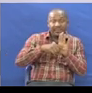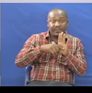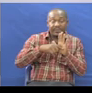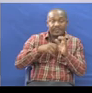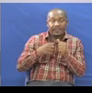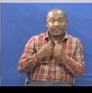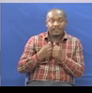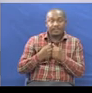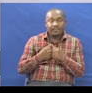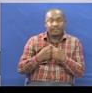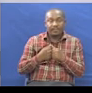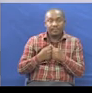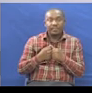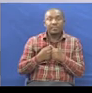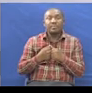negative